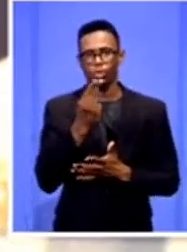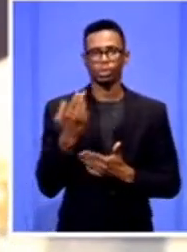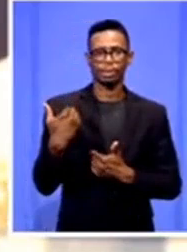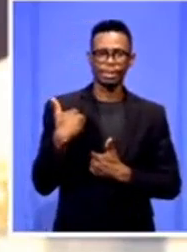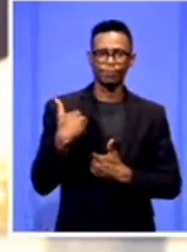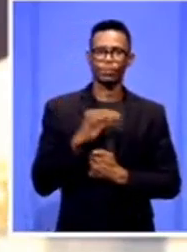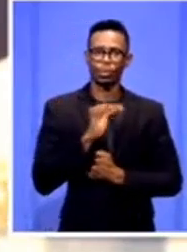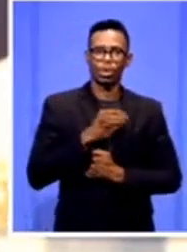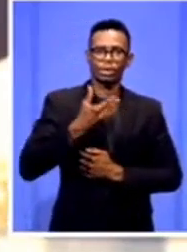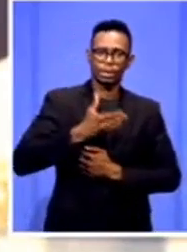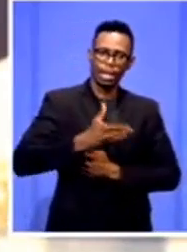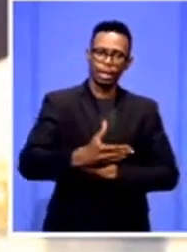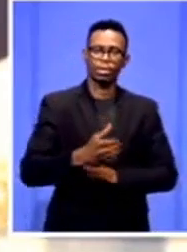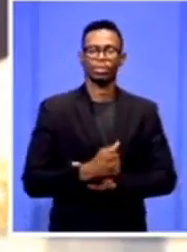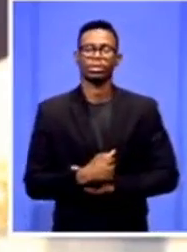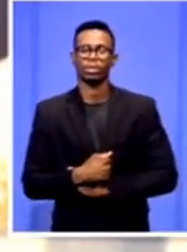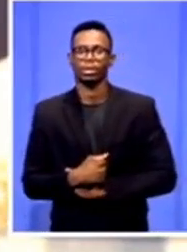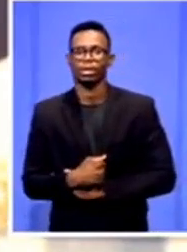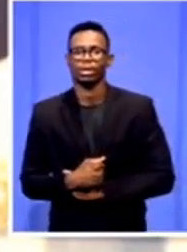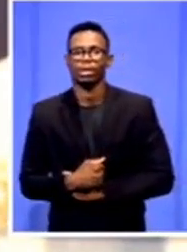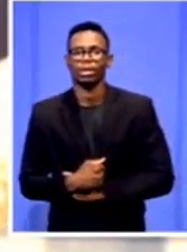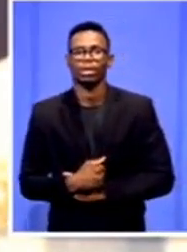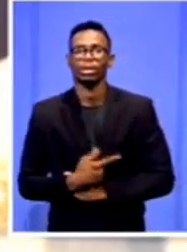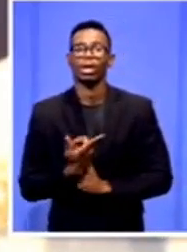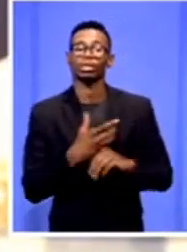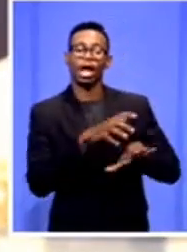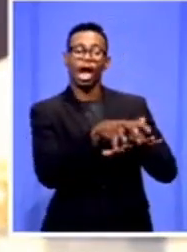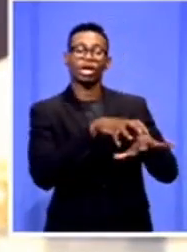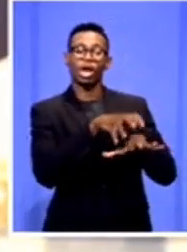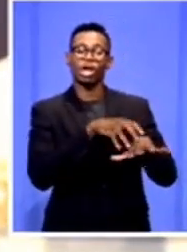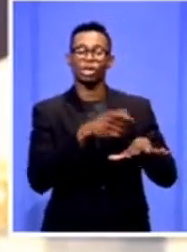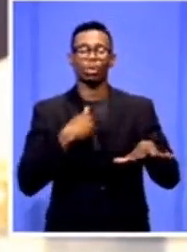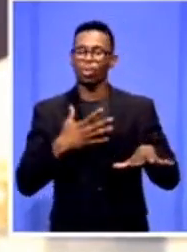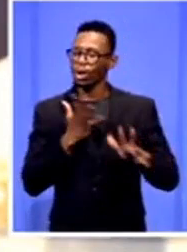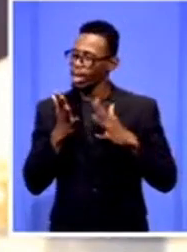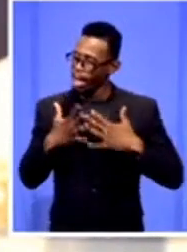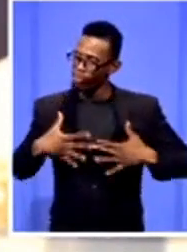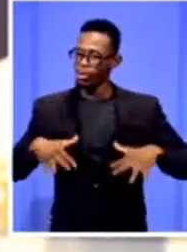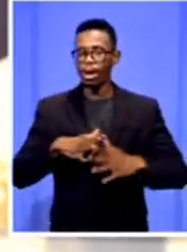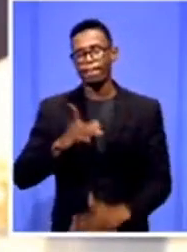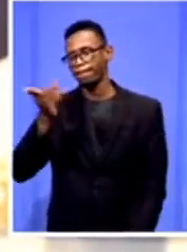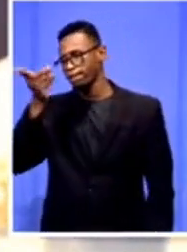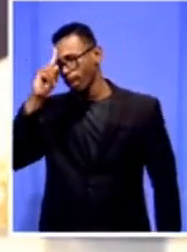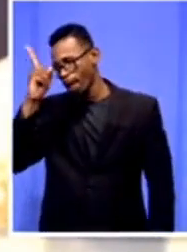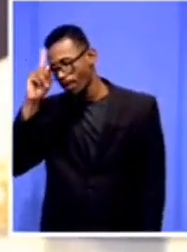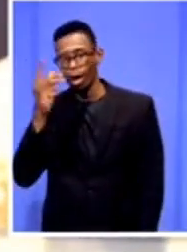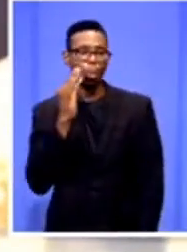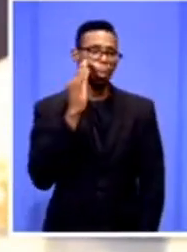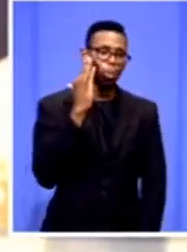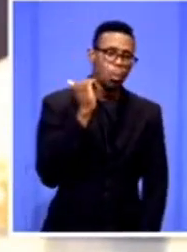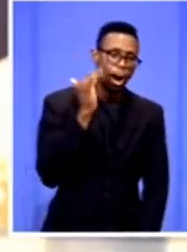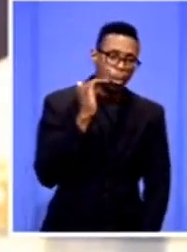And in agriculture, we want everybody, black, white, everybody who is having any experience of agriculture. We